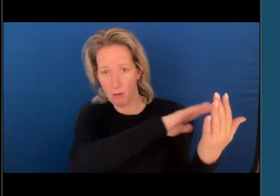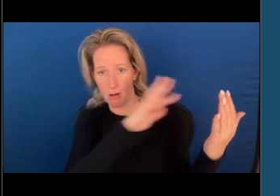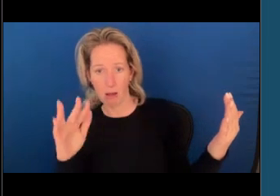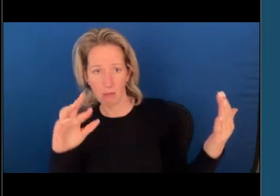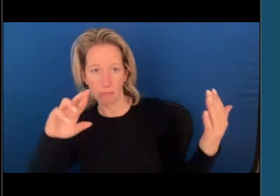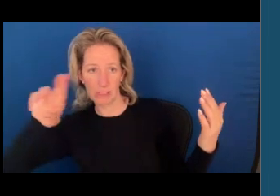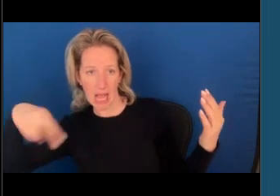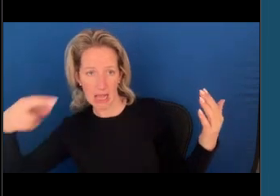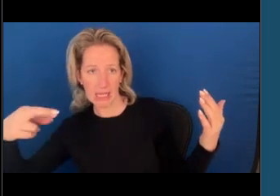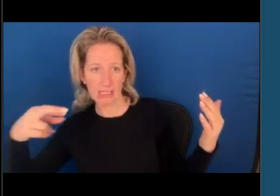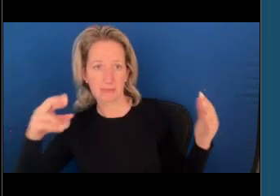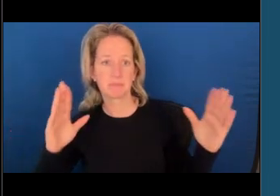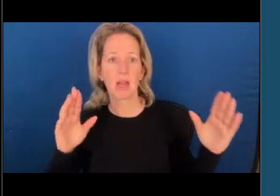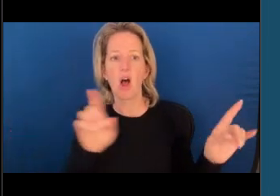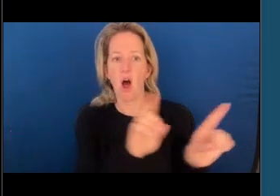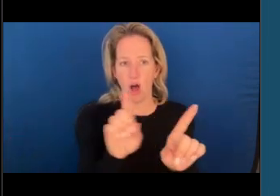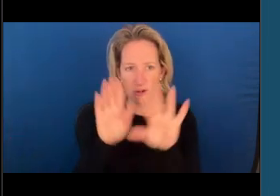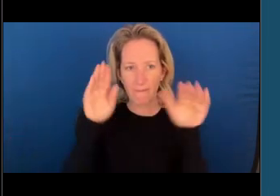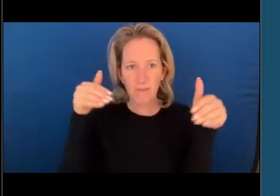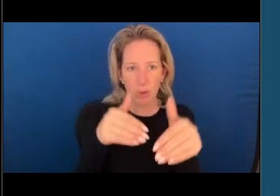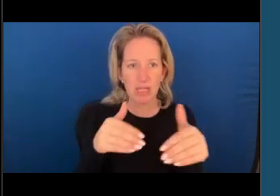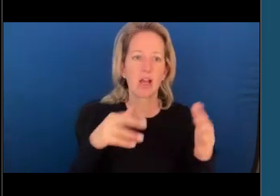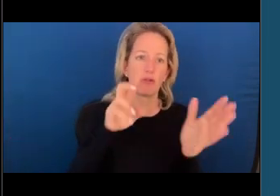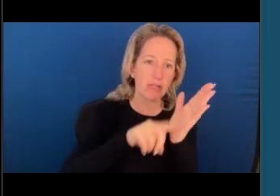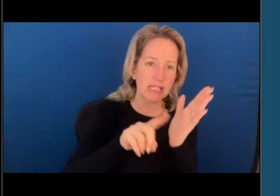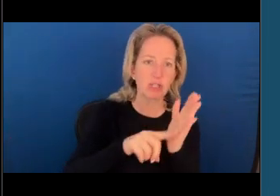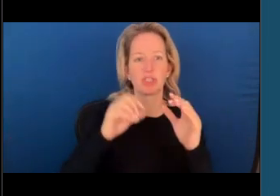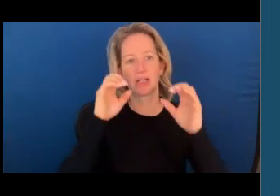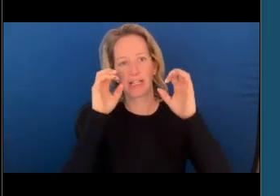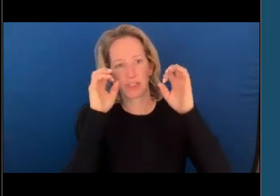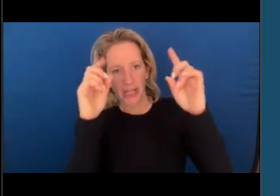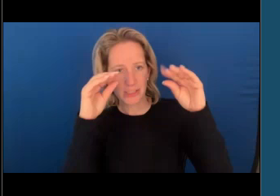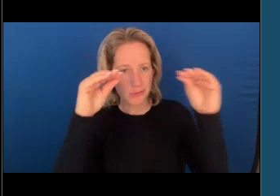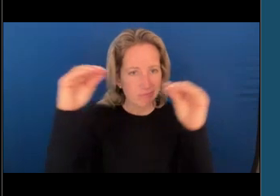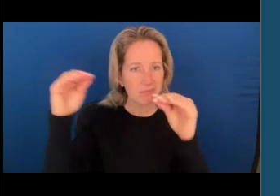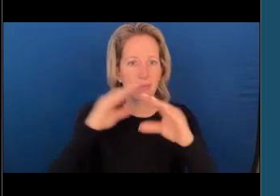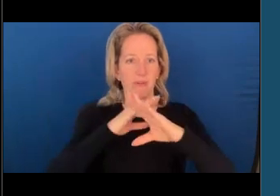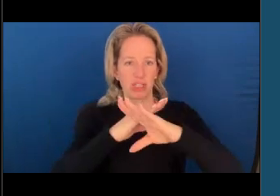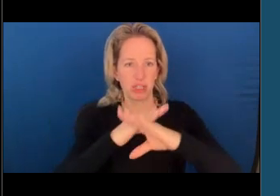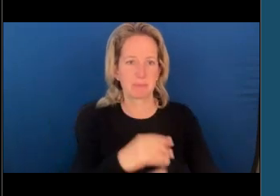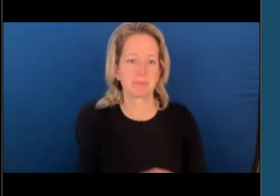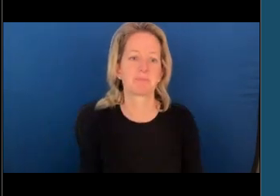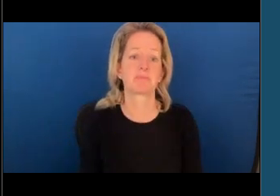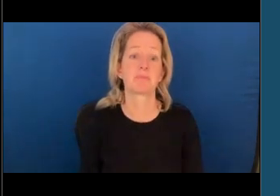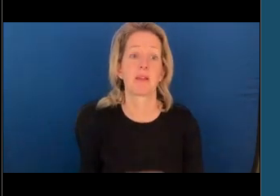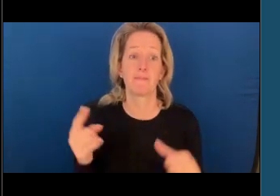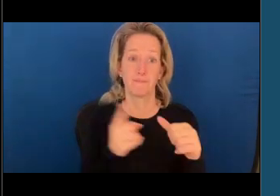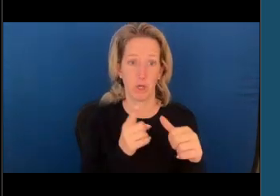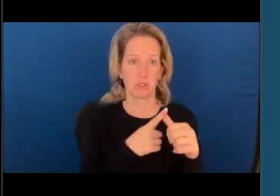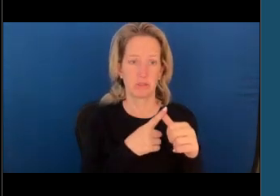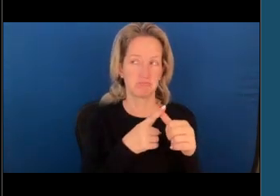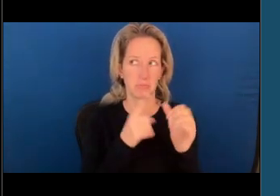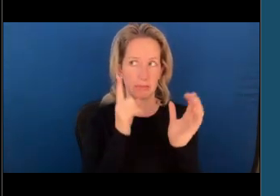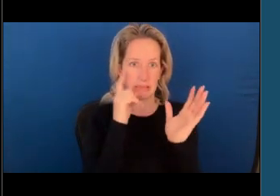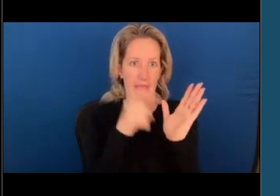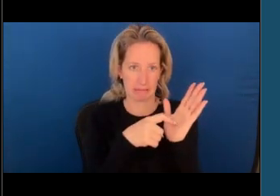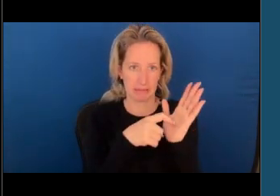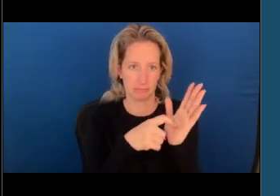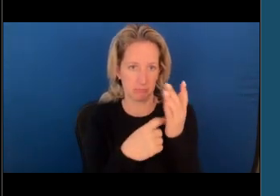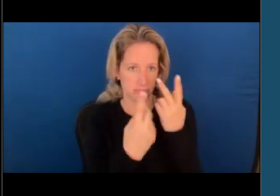focus on research, education, and prevention. Next slide. The first step is detecting. As I